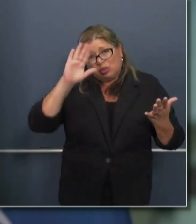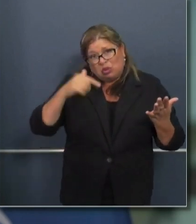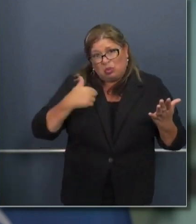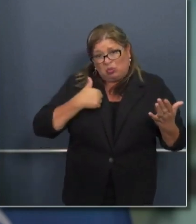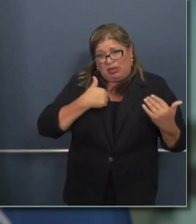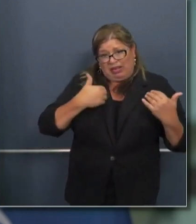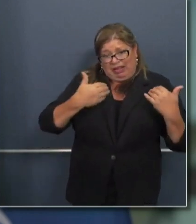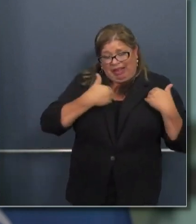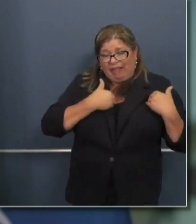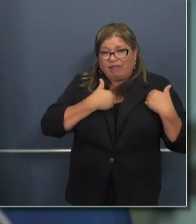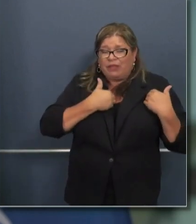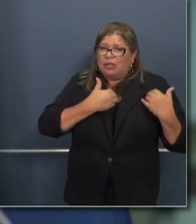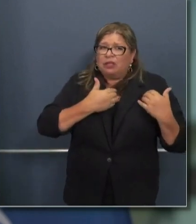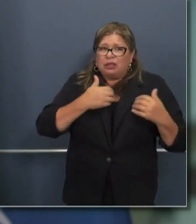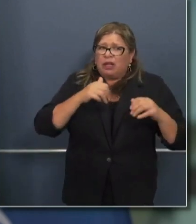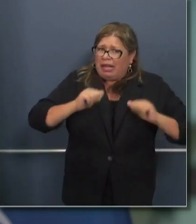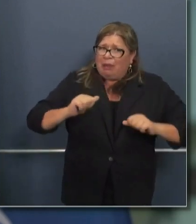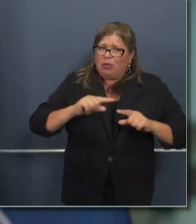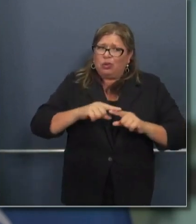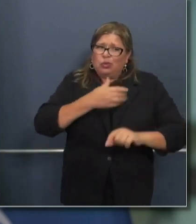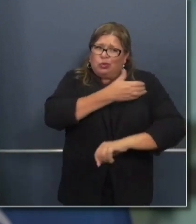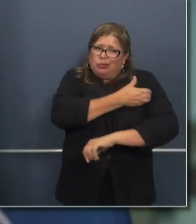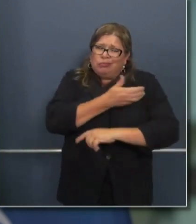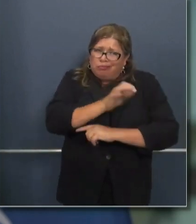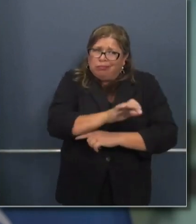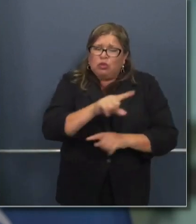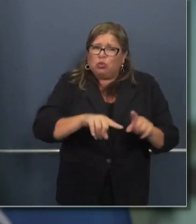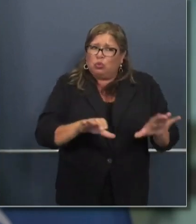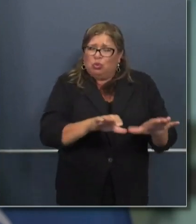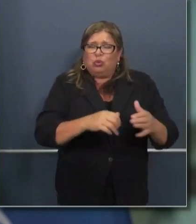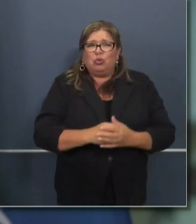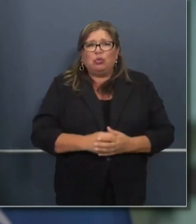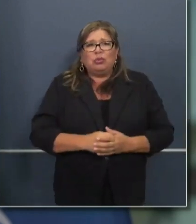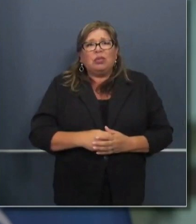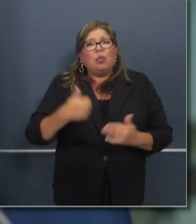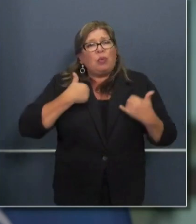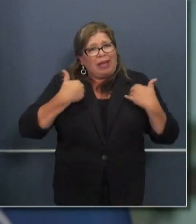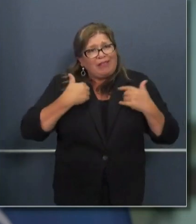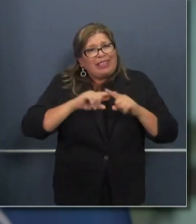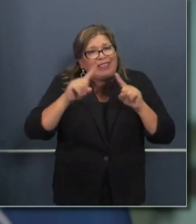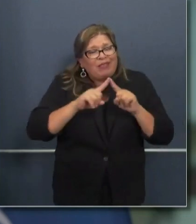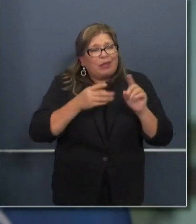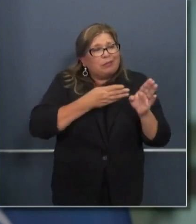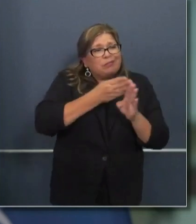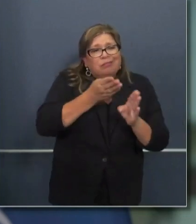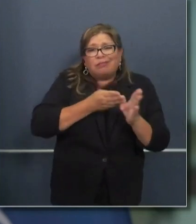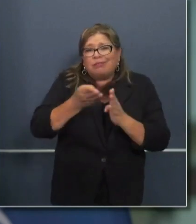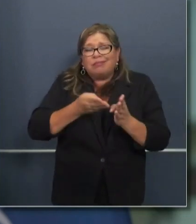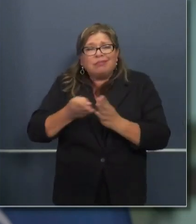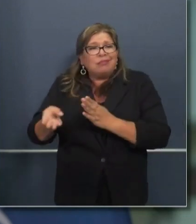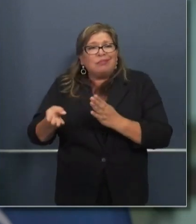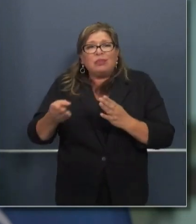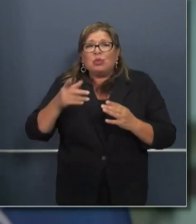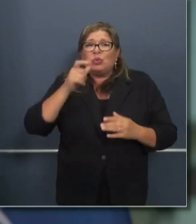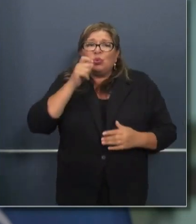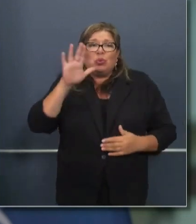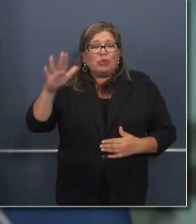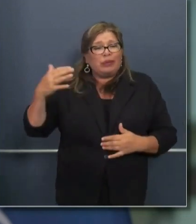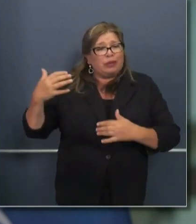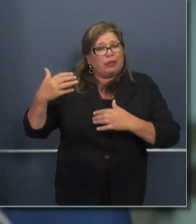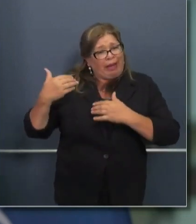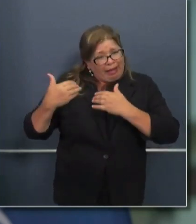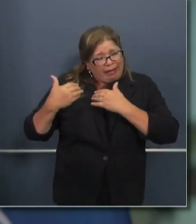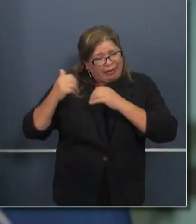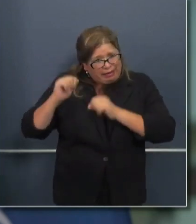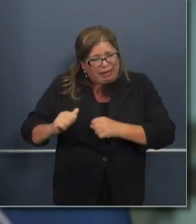to the alcohol beverage control. I was on a conversation call today with many governors across the country. In fact, it was an all-governors call with the Vice